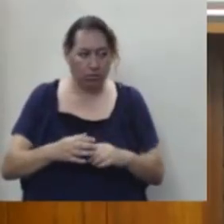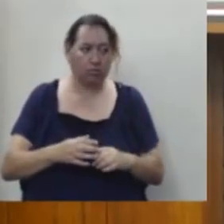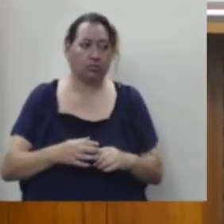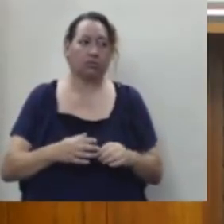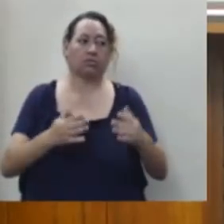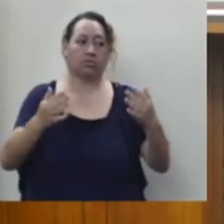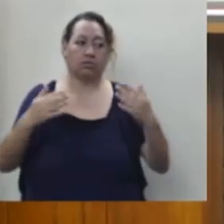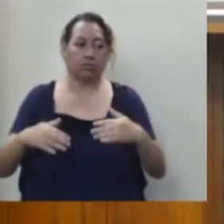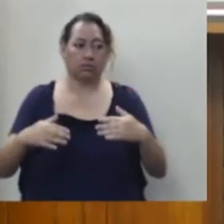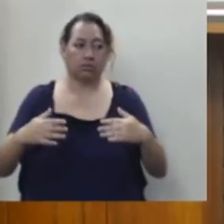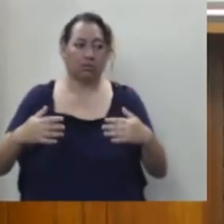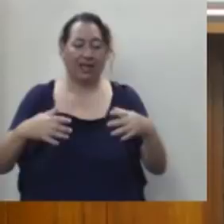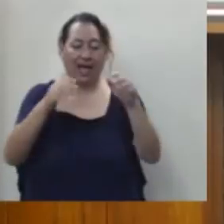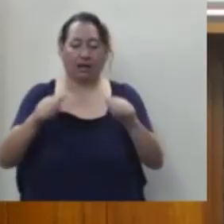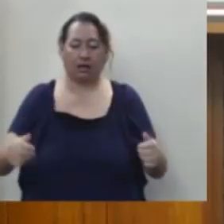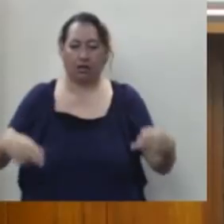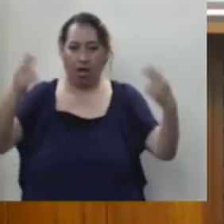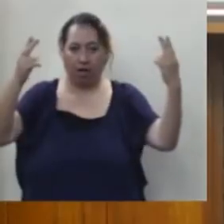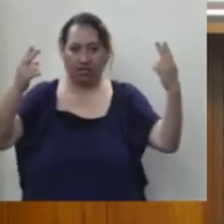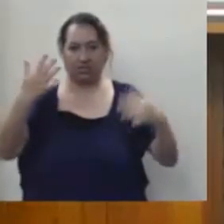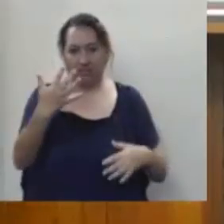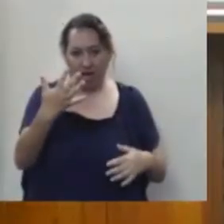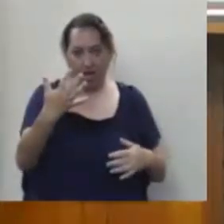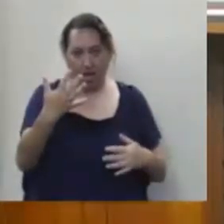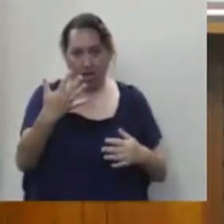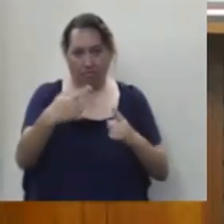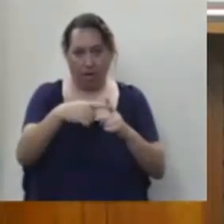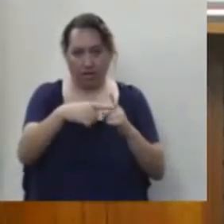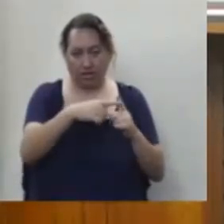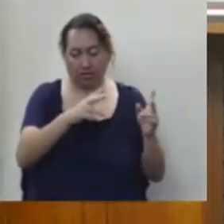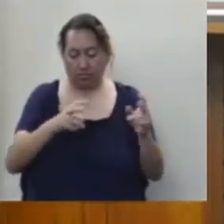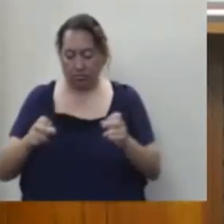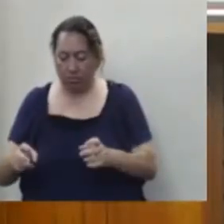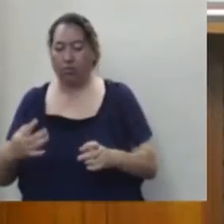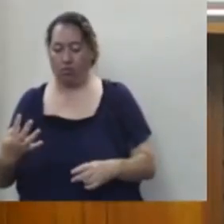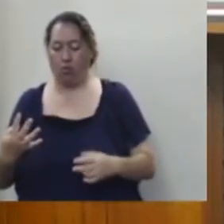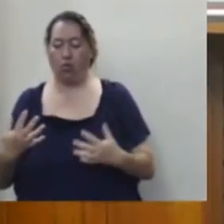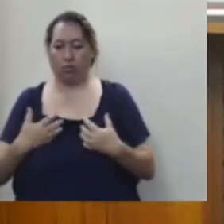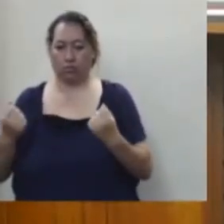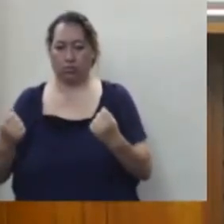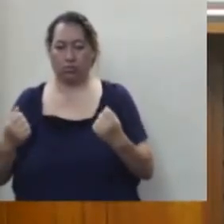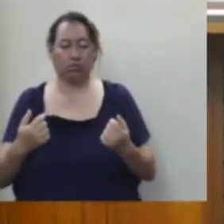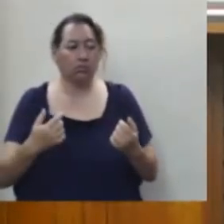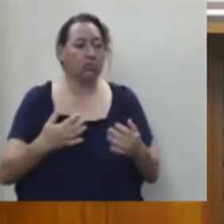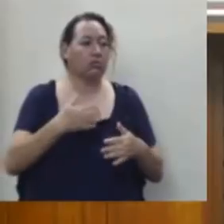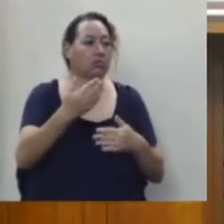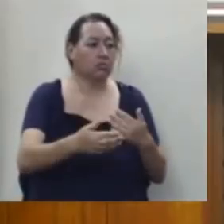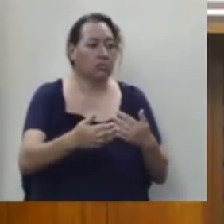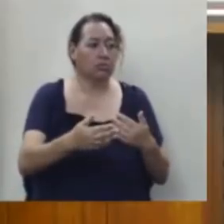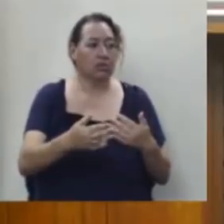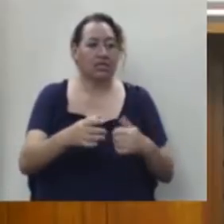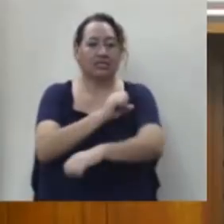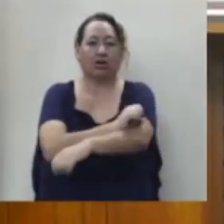have Aganya Heights, 5 COVID positive cases, 4 have recovered. Next village, Sinahanya,